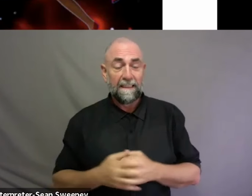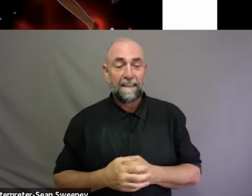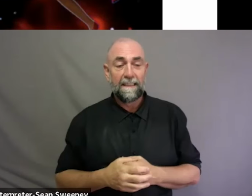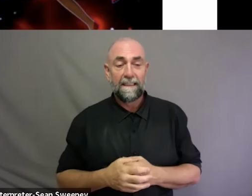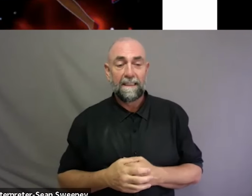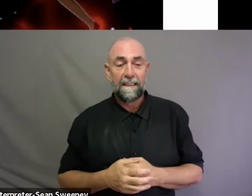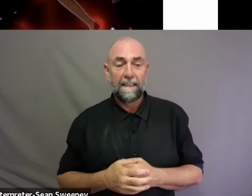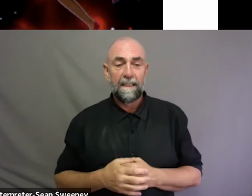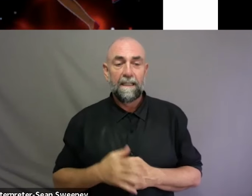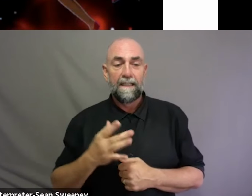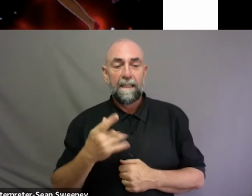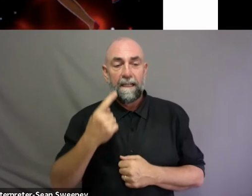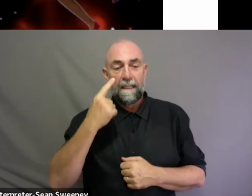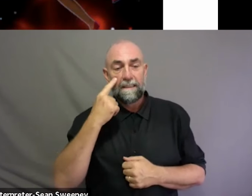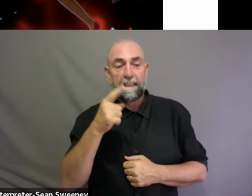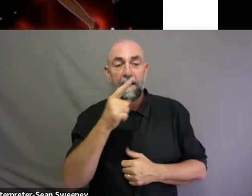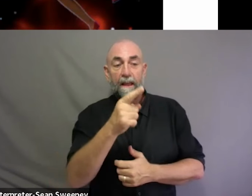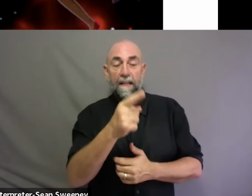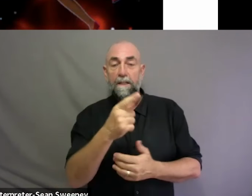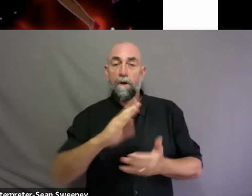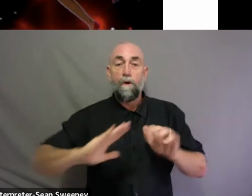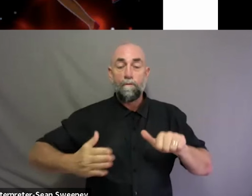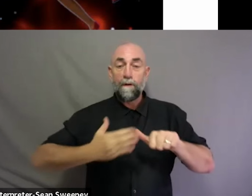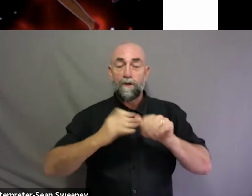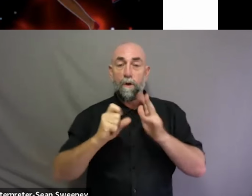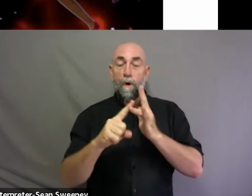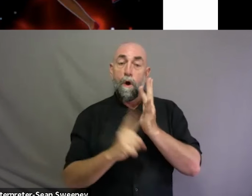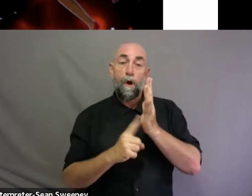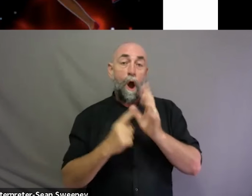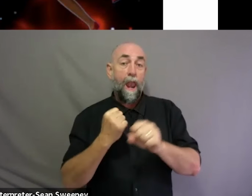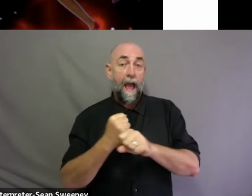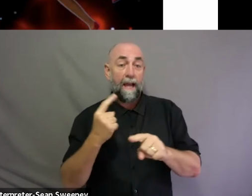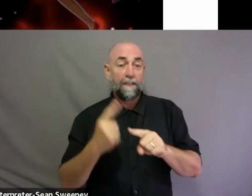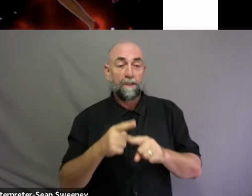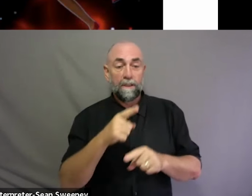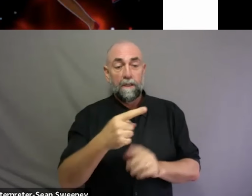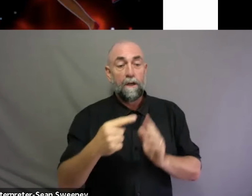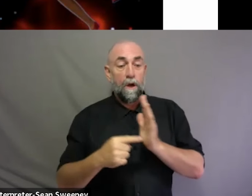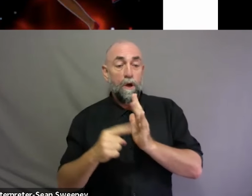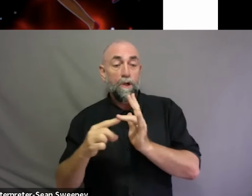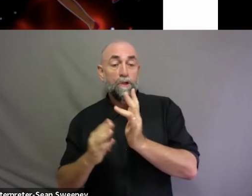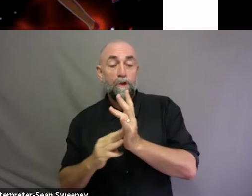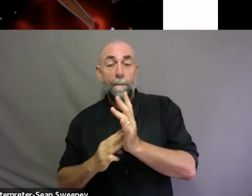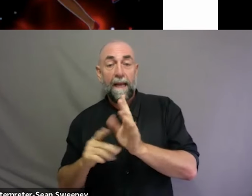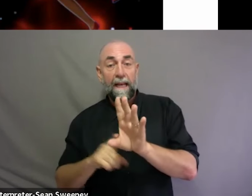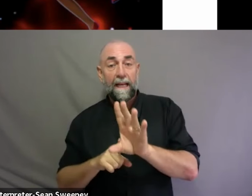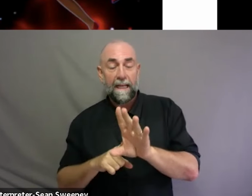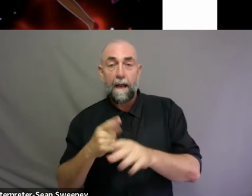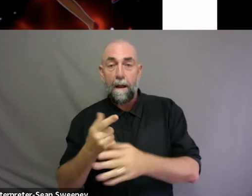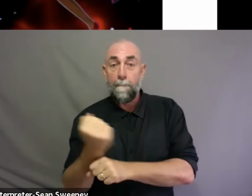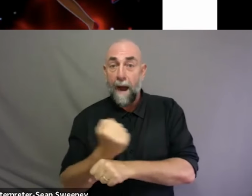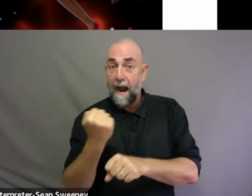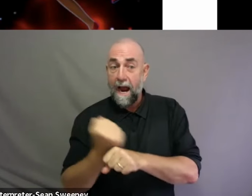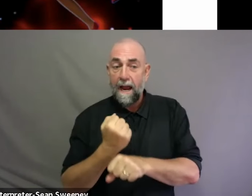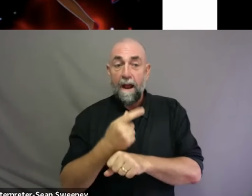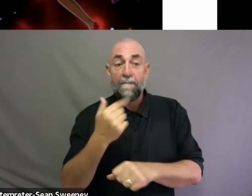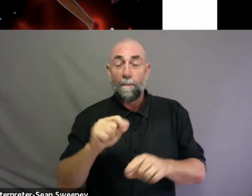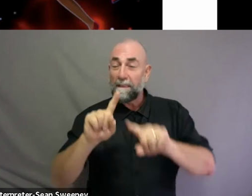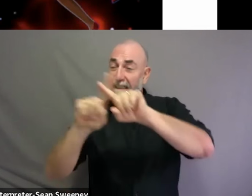So here's the original collage that Tommy Dawn created from a whole collection of different